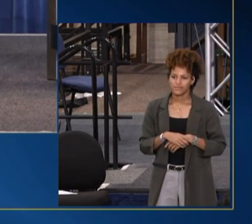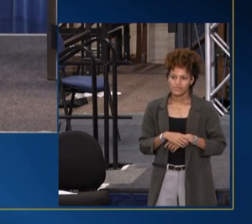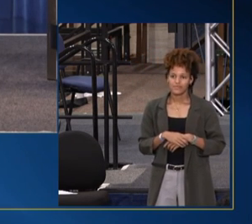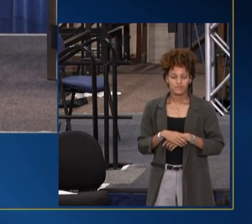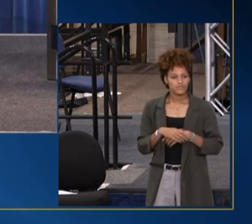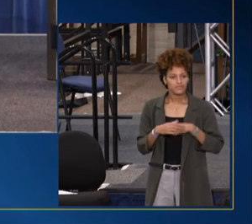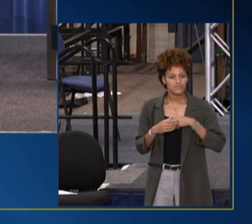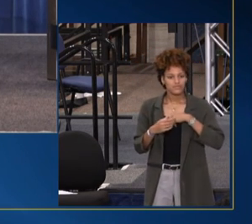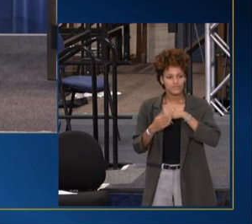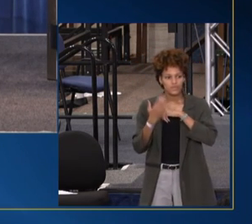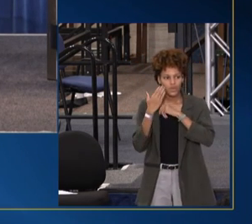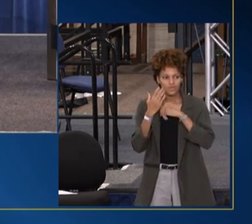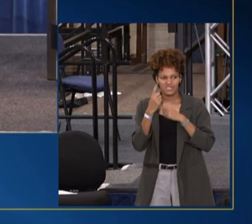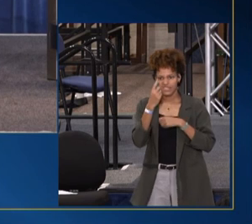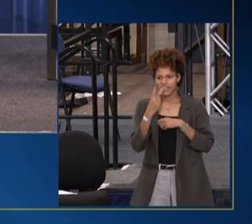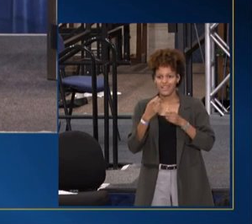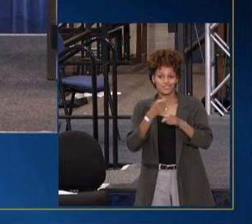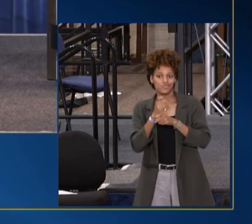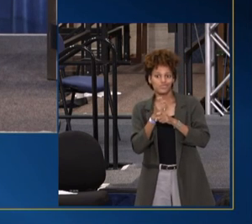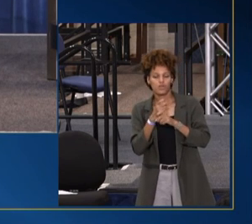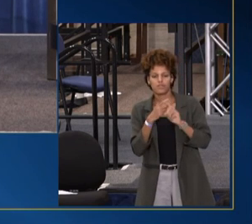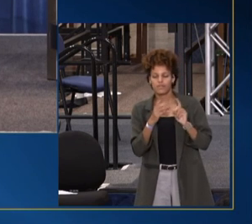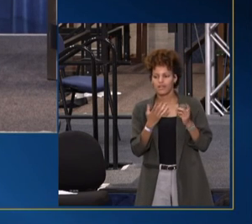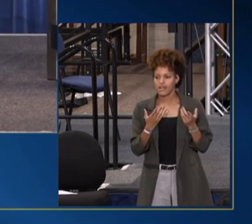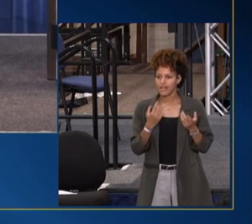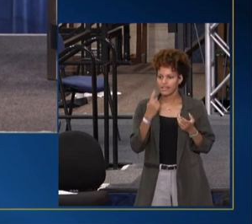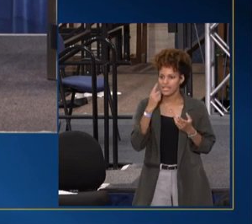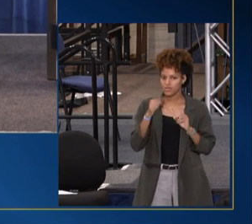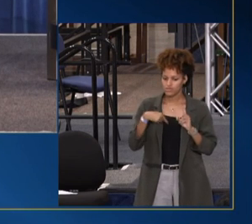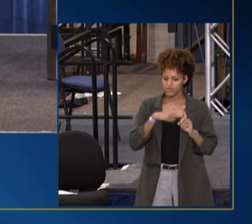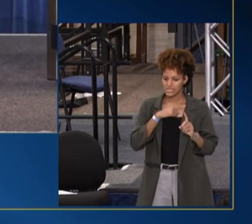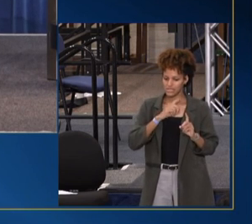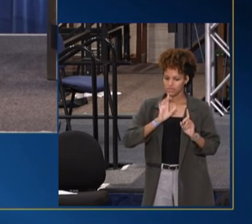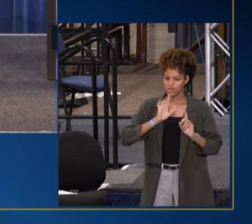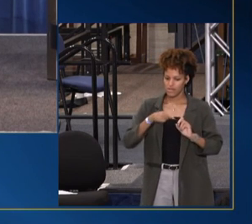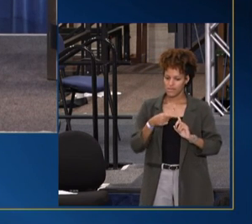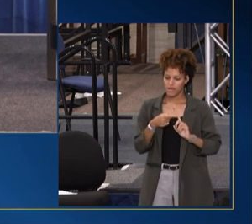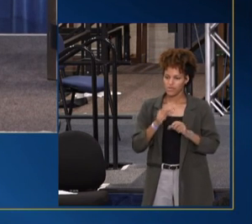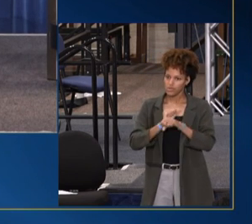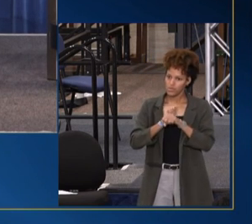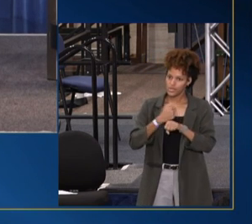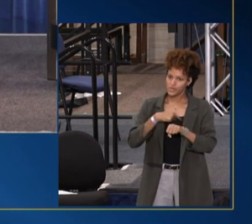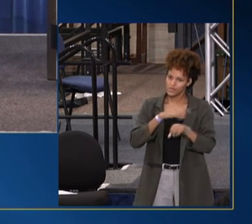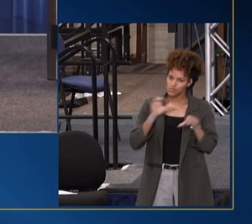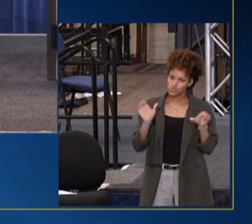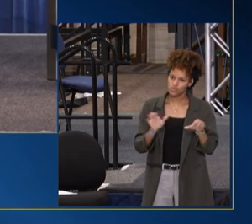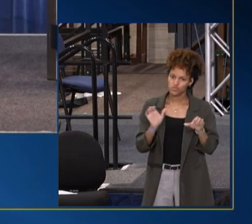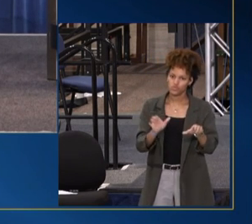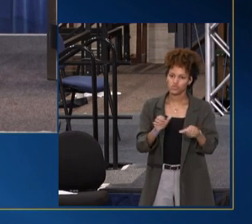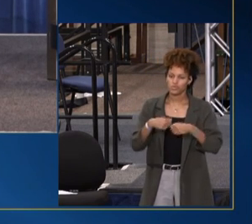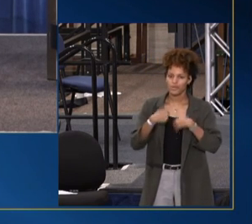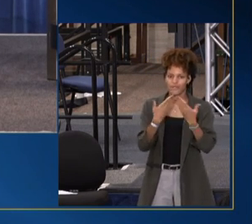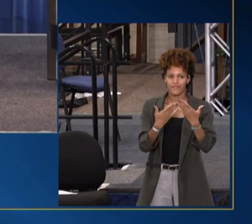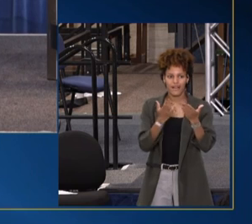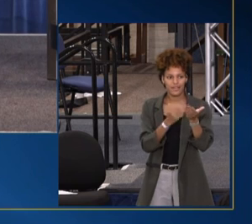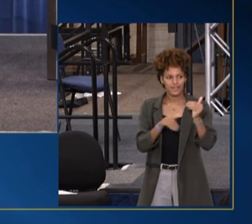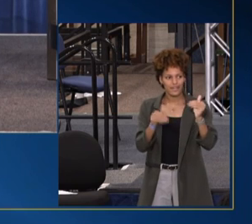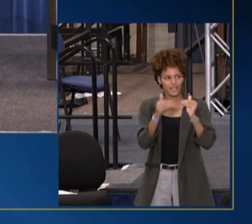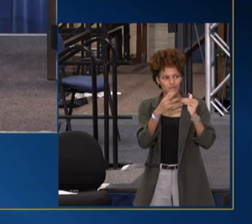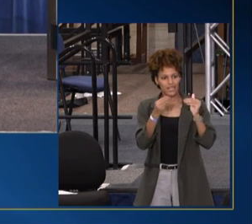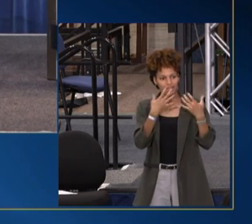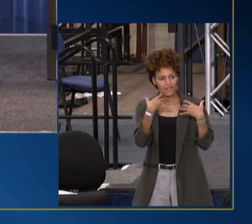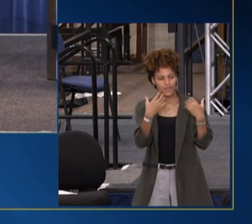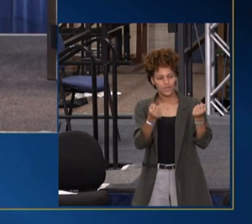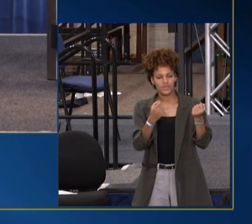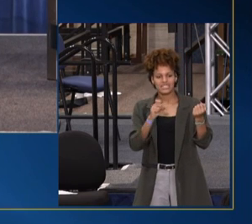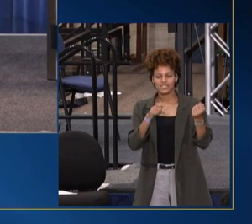you know, half jokingly there, but, you know, I think when we talk about the work that we do in order to provide equity in health, we